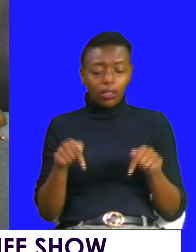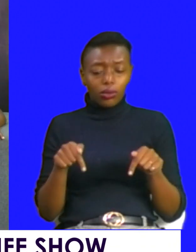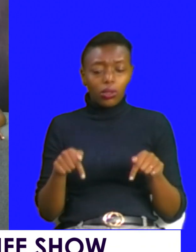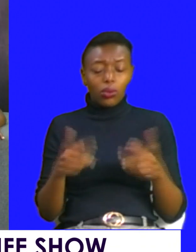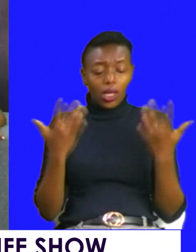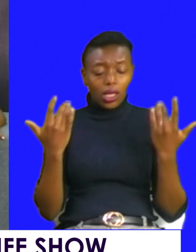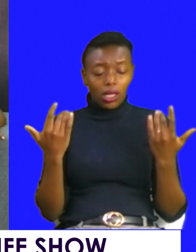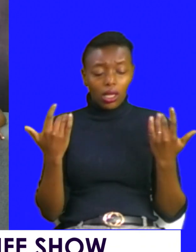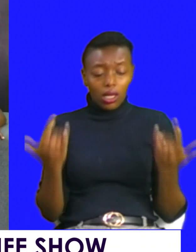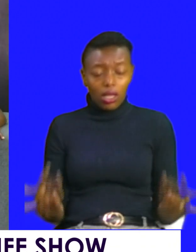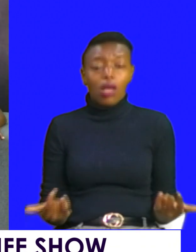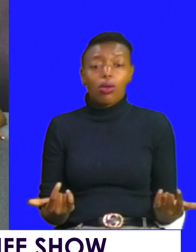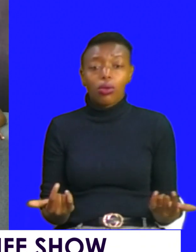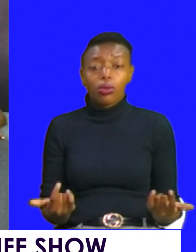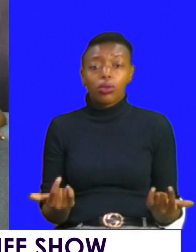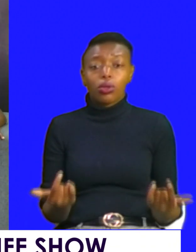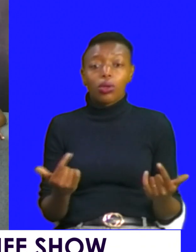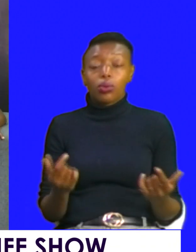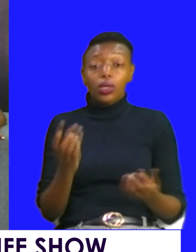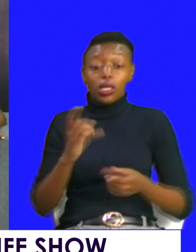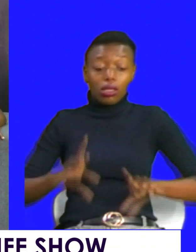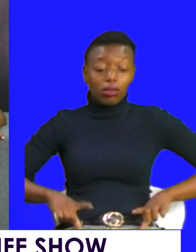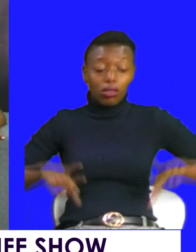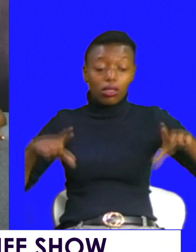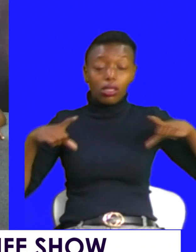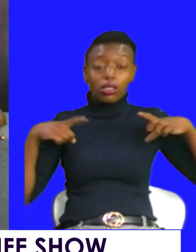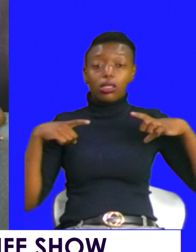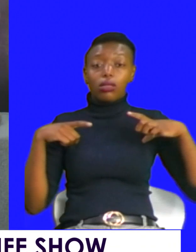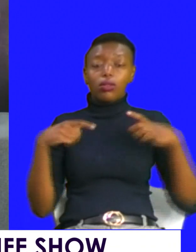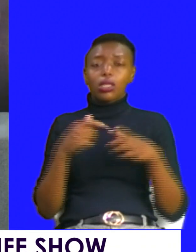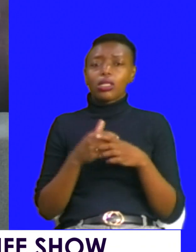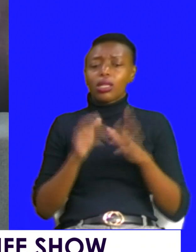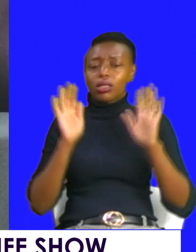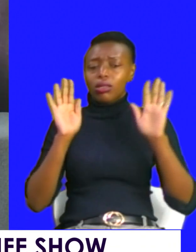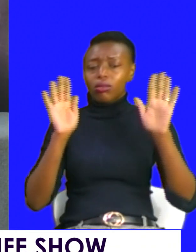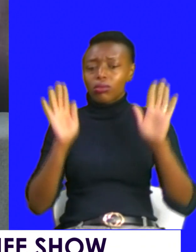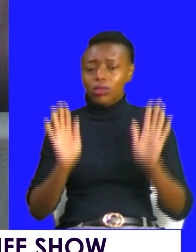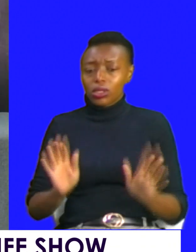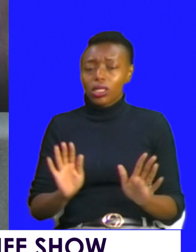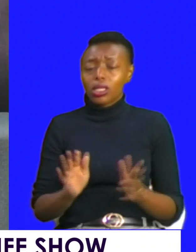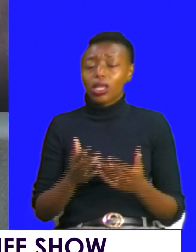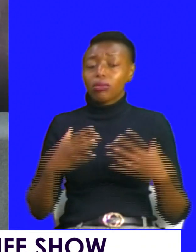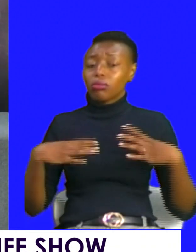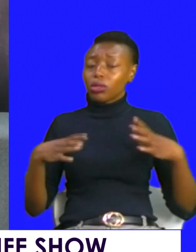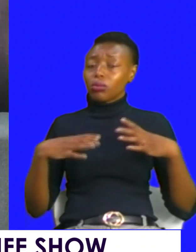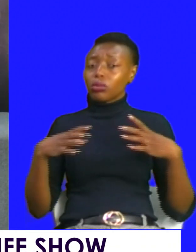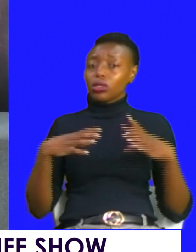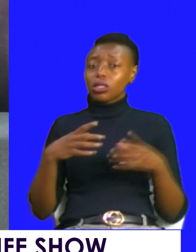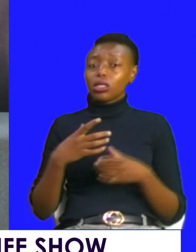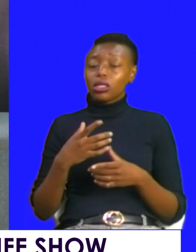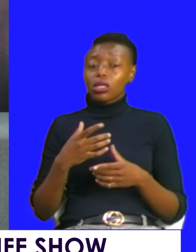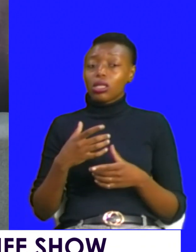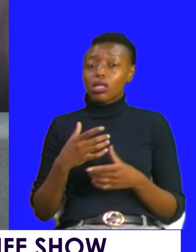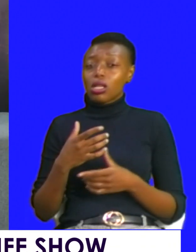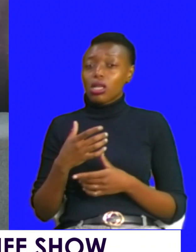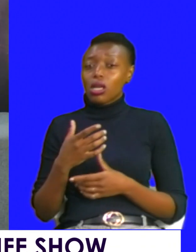Yeah. That demands for someone to know how to present themselves in 2-3 sentences.